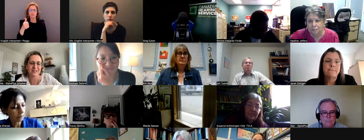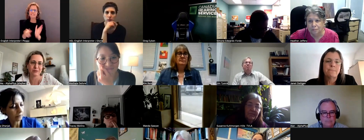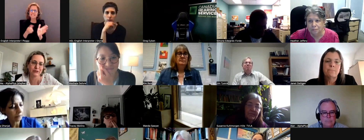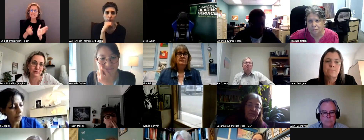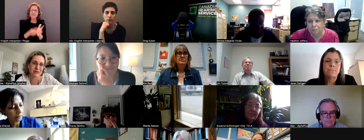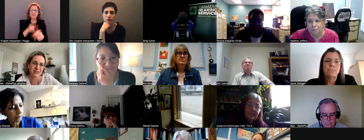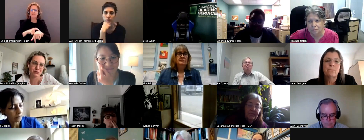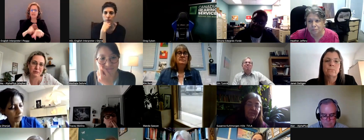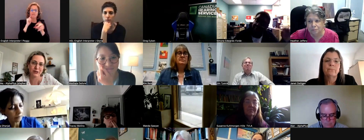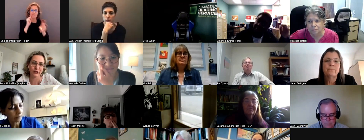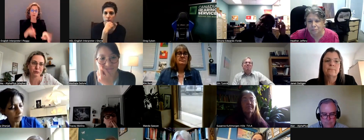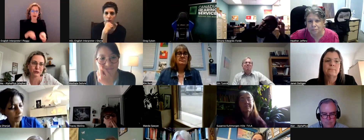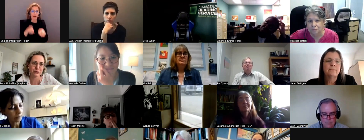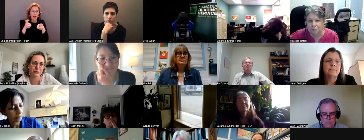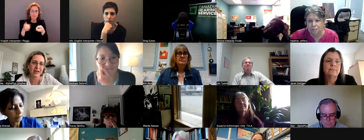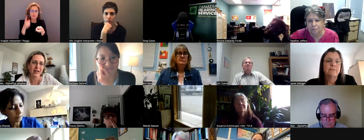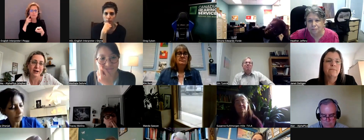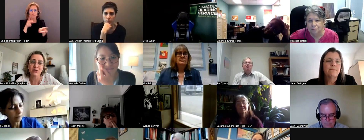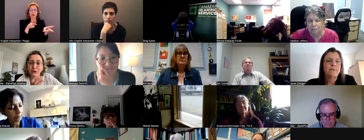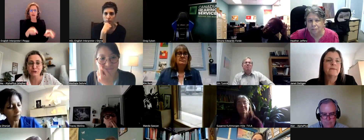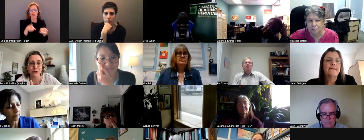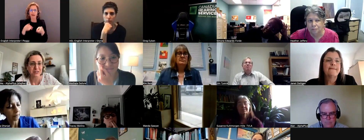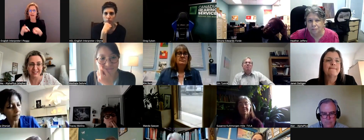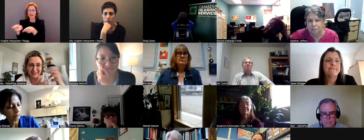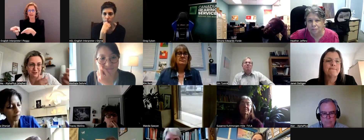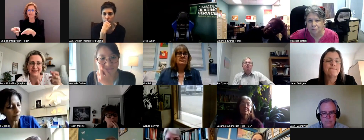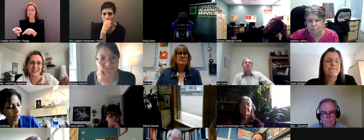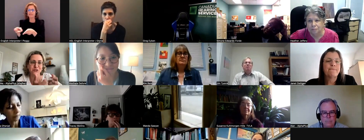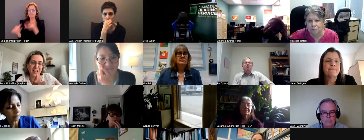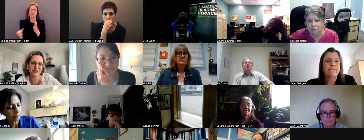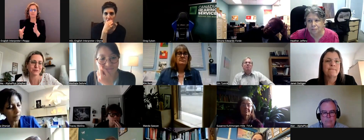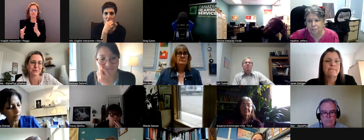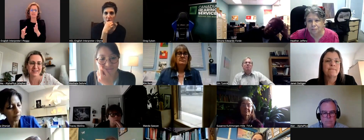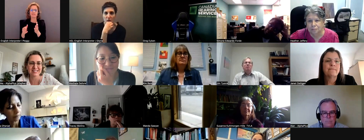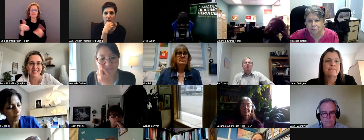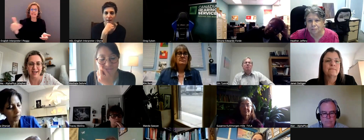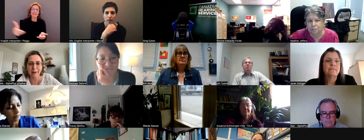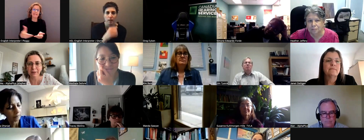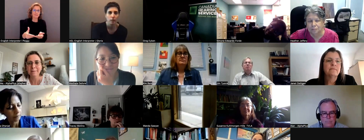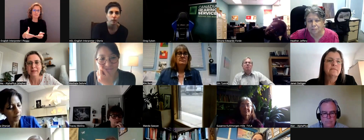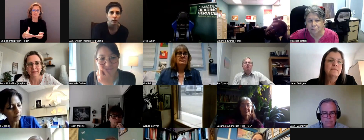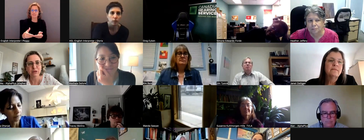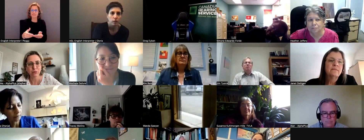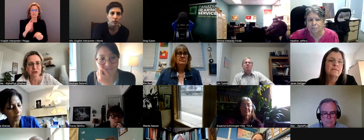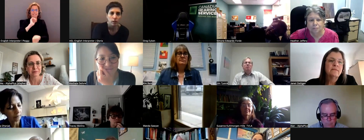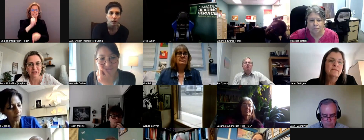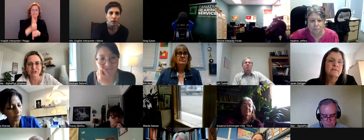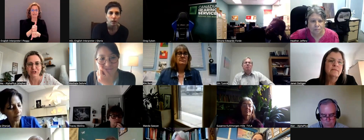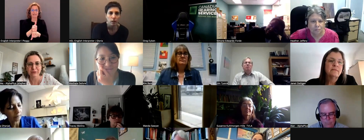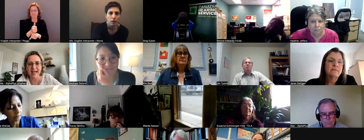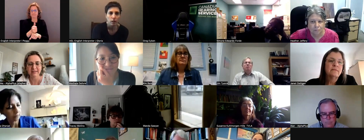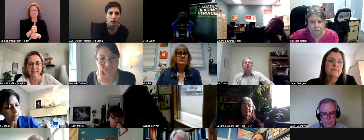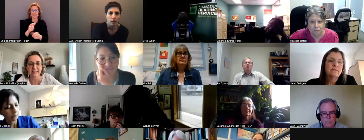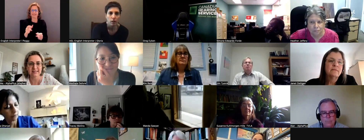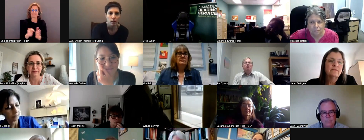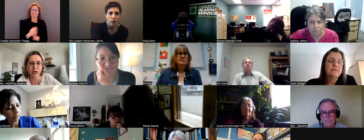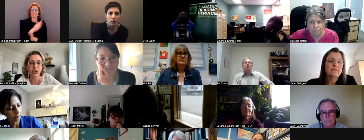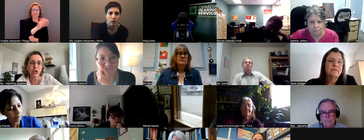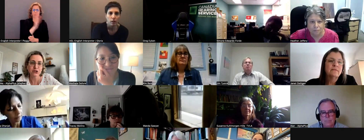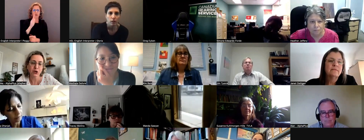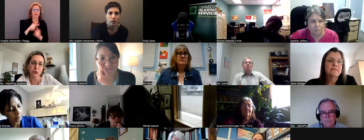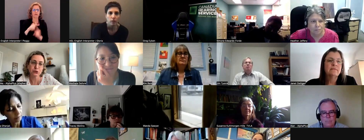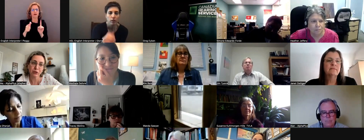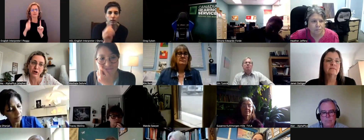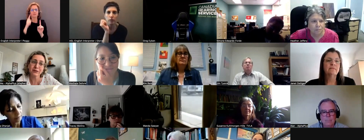of edit some of the pieces we may not want to use or need, like the introduction when we are setting up. But we want to make sure you have it